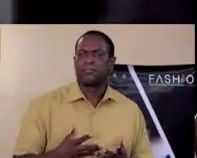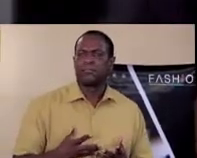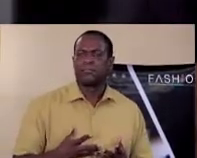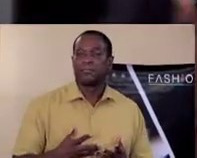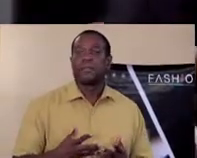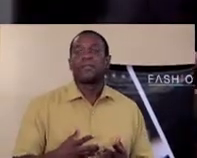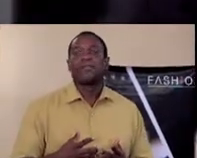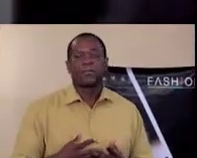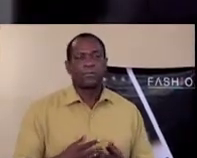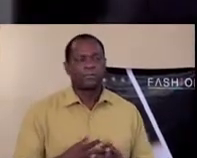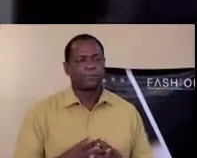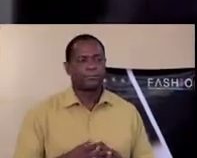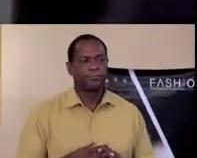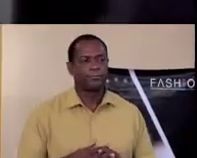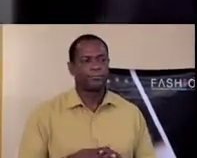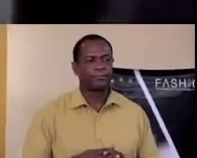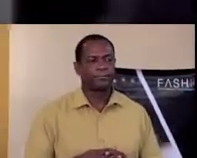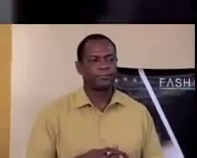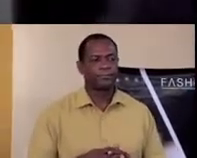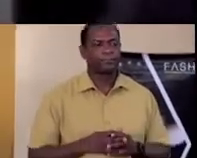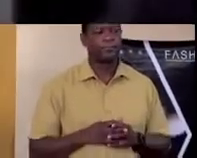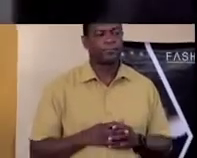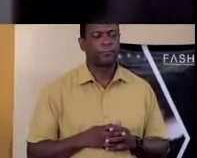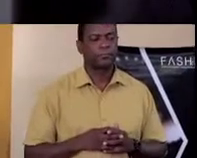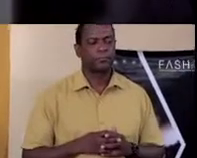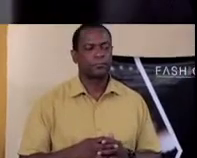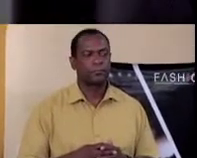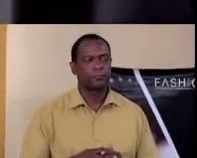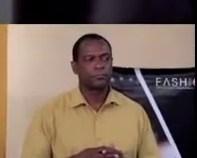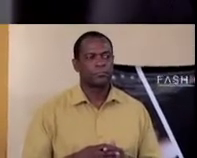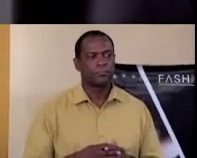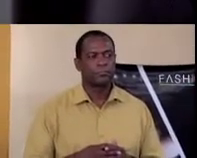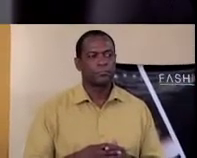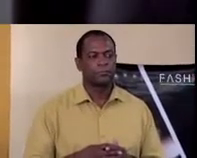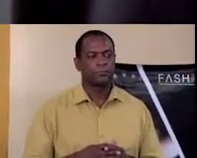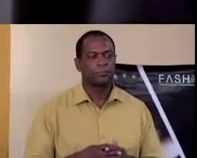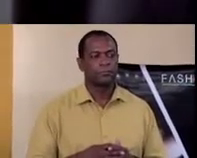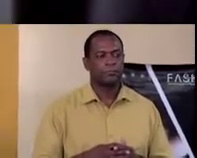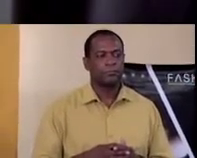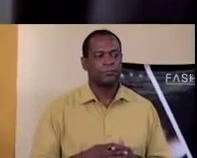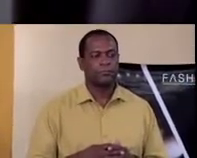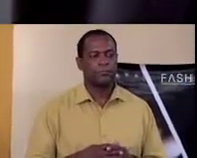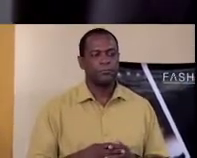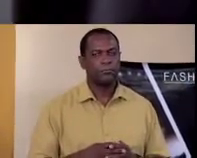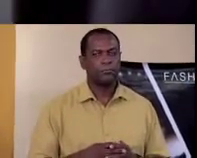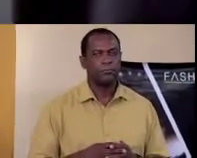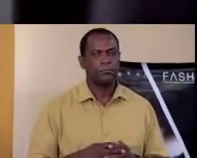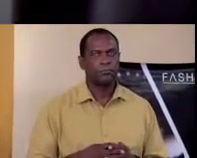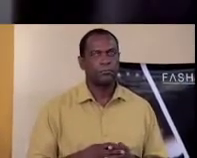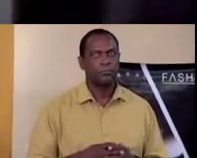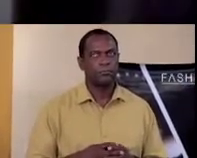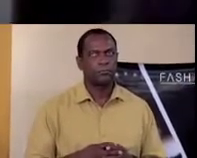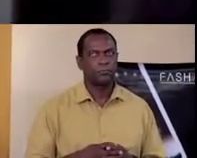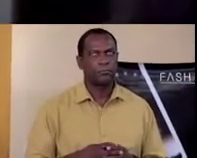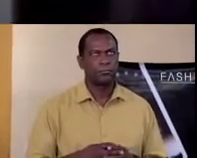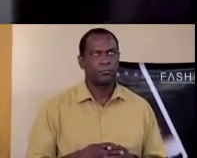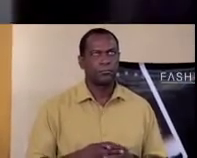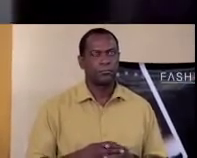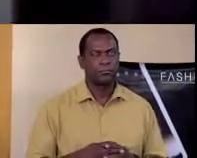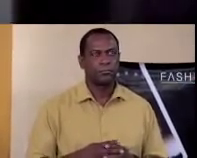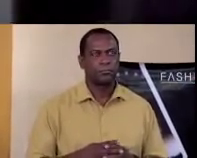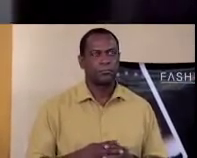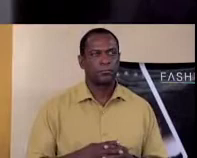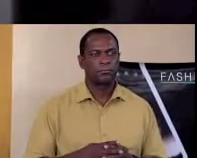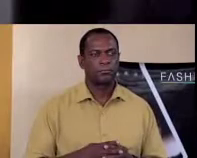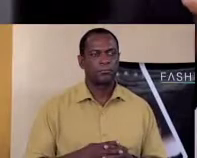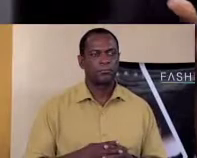you sweating, not even perspiring. But you are there on stage, and I find that's one of the